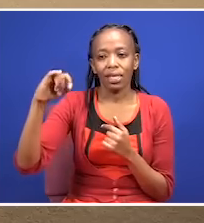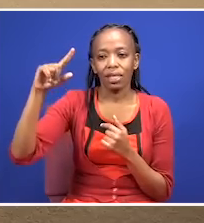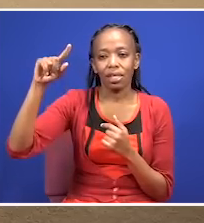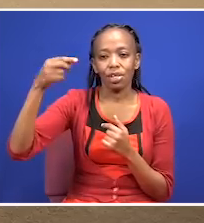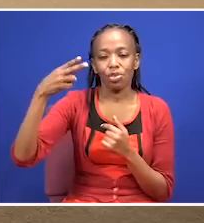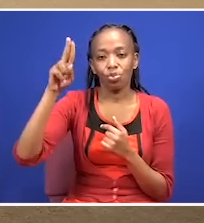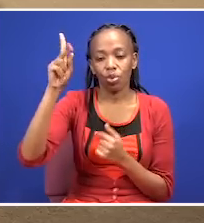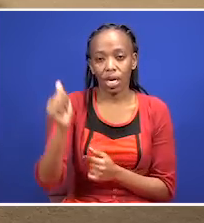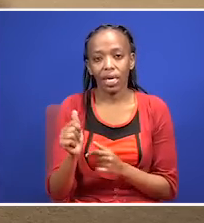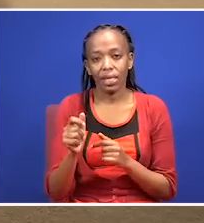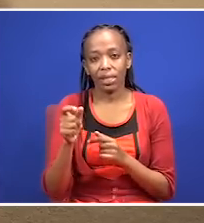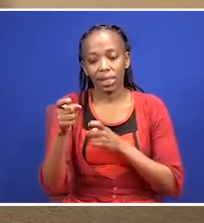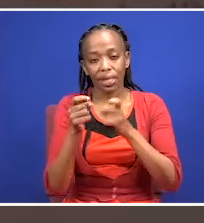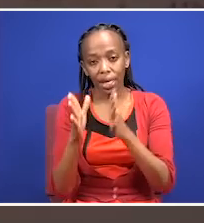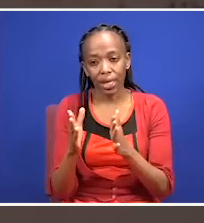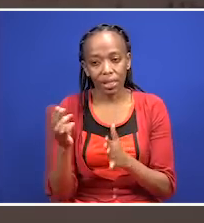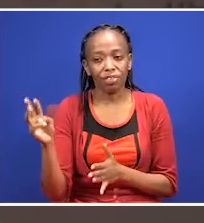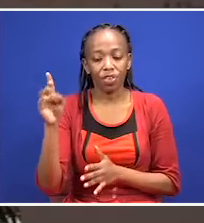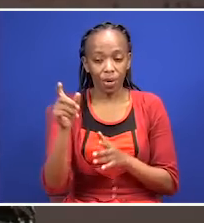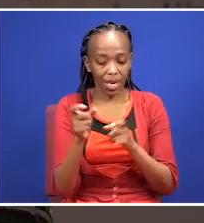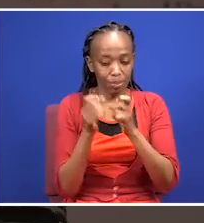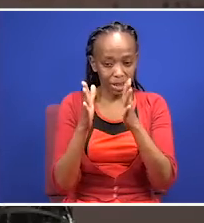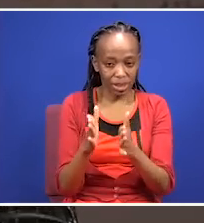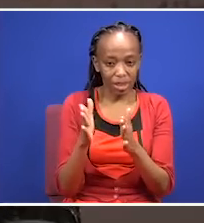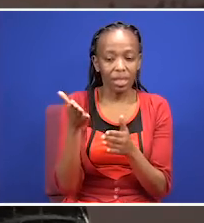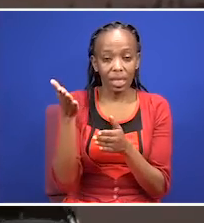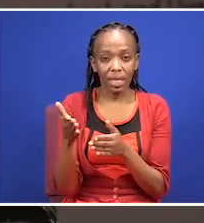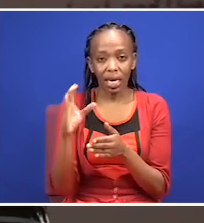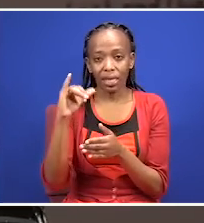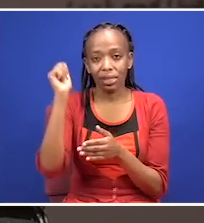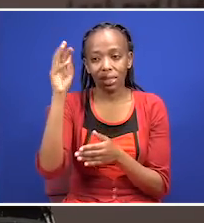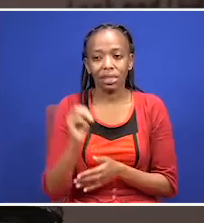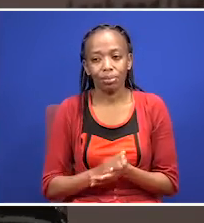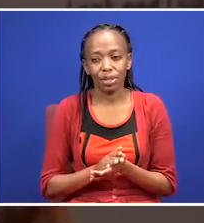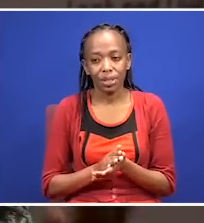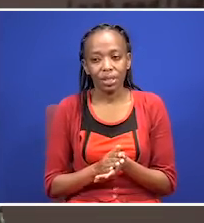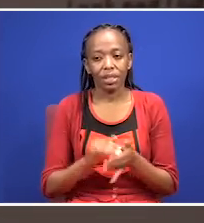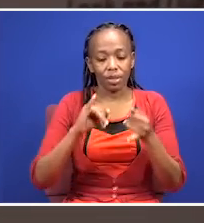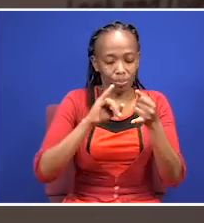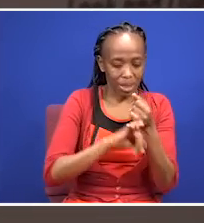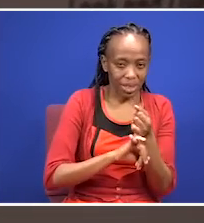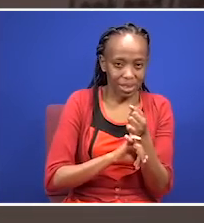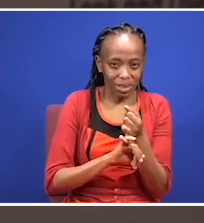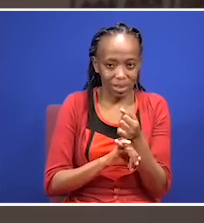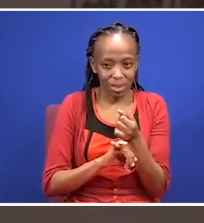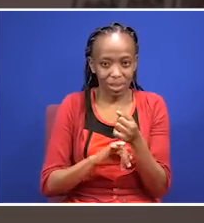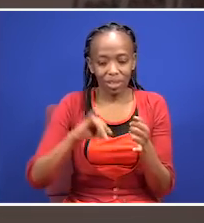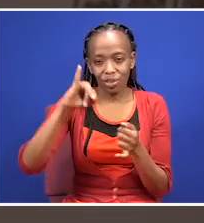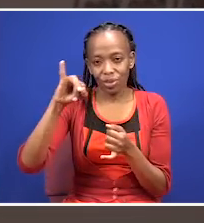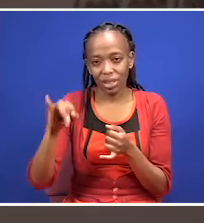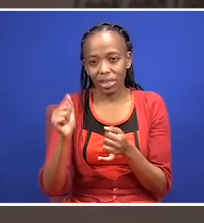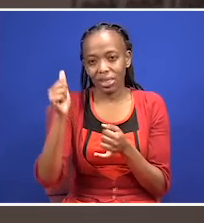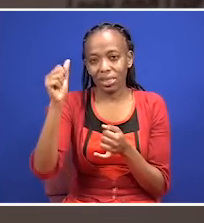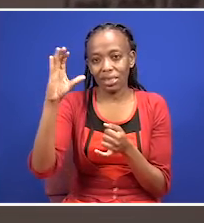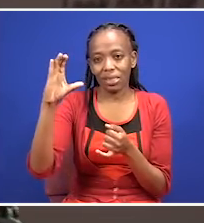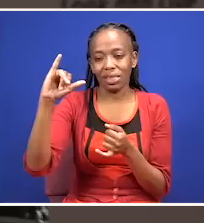he is the director for administration here at sita he is married to jacinta